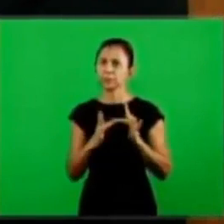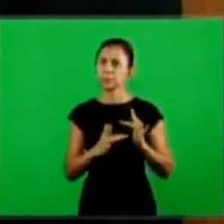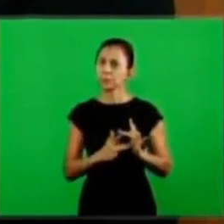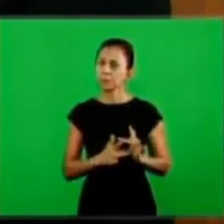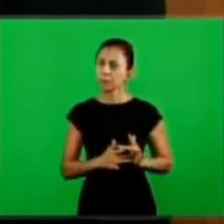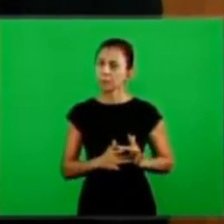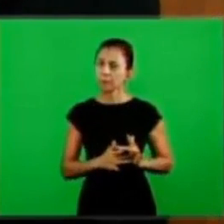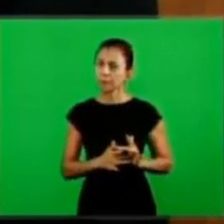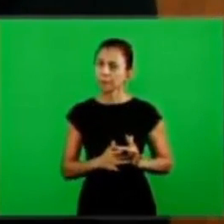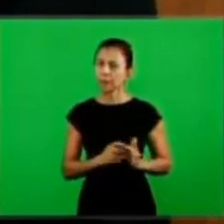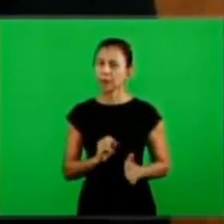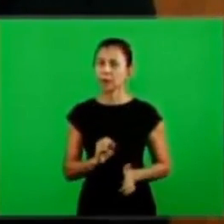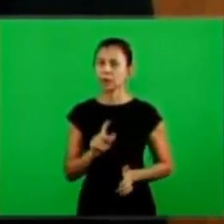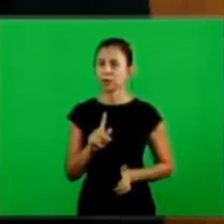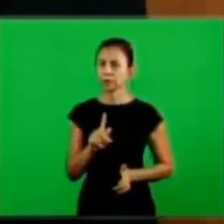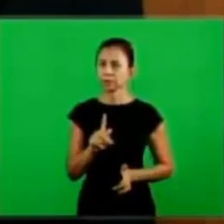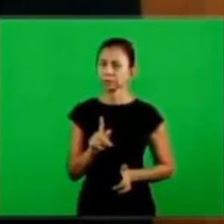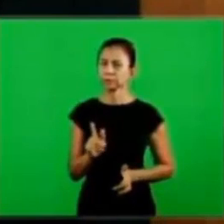Acts 2:42. The base